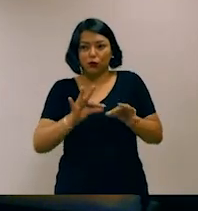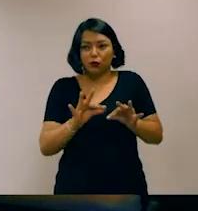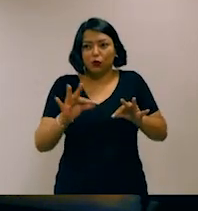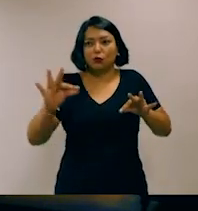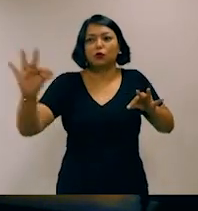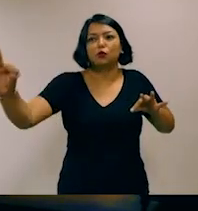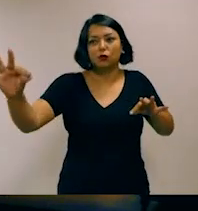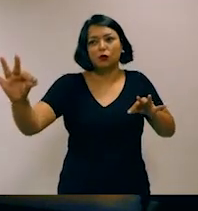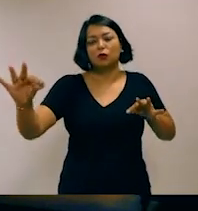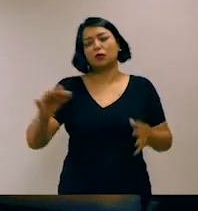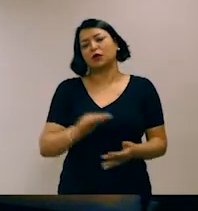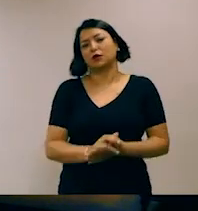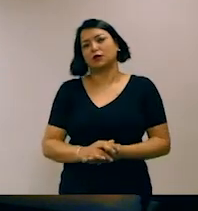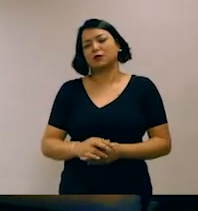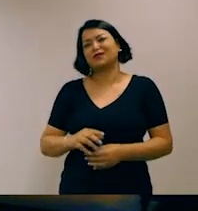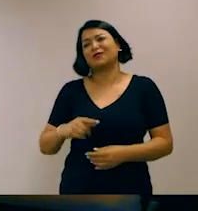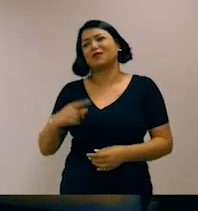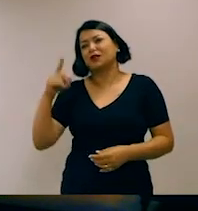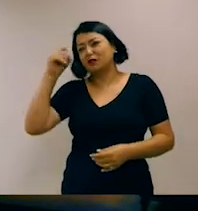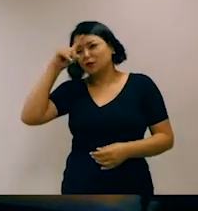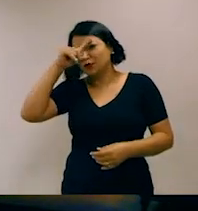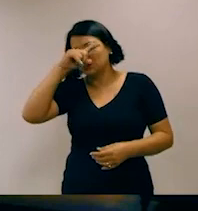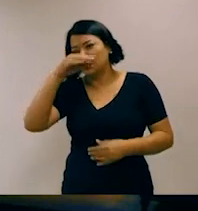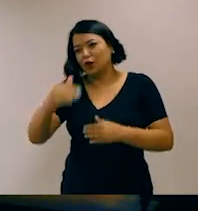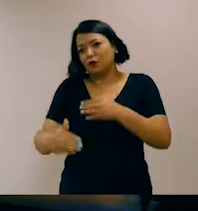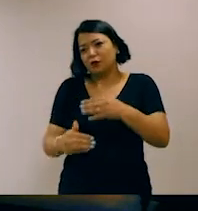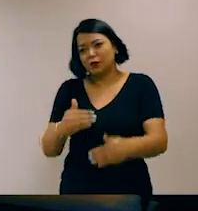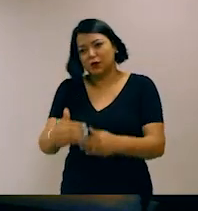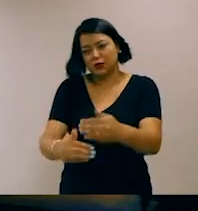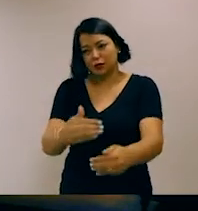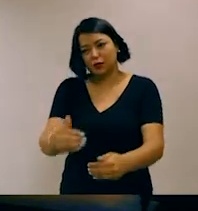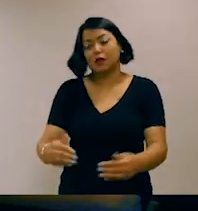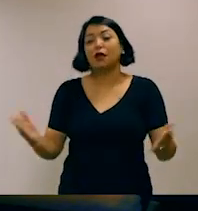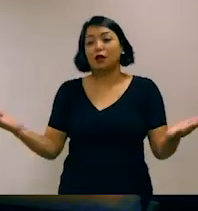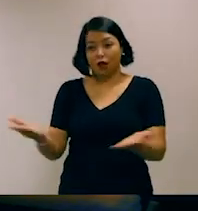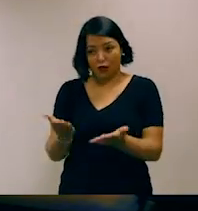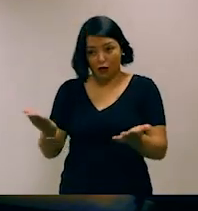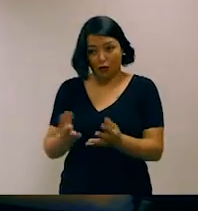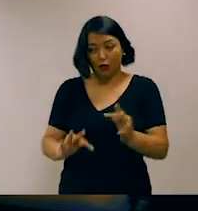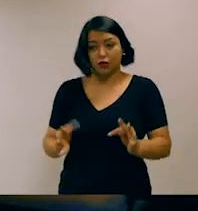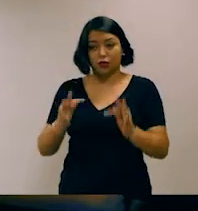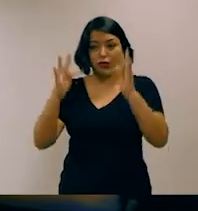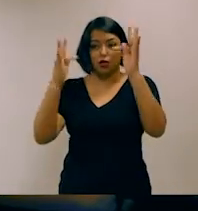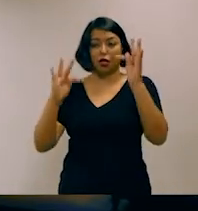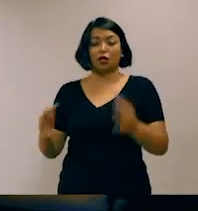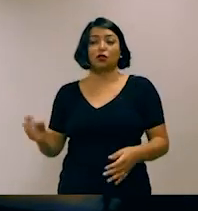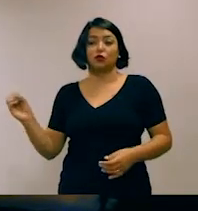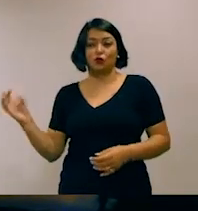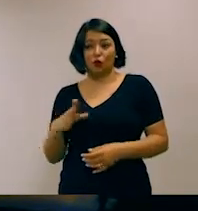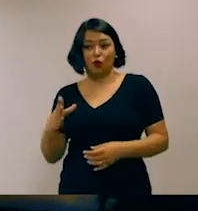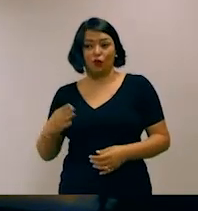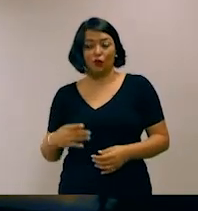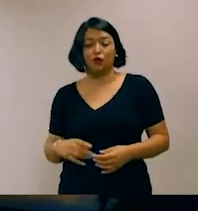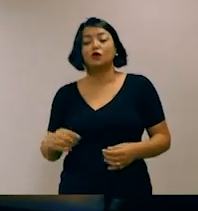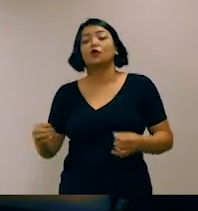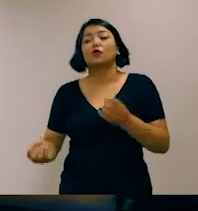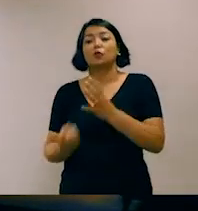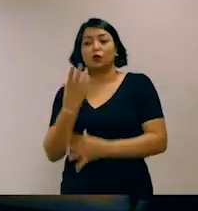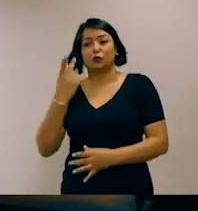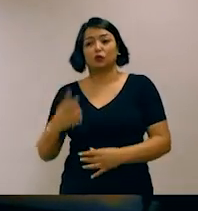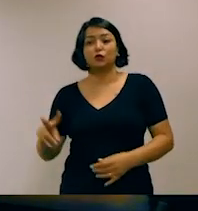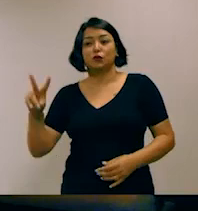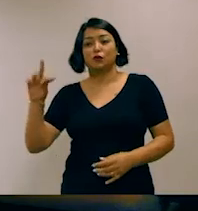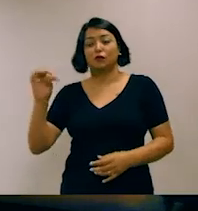sparse matrices with huge dimensions, and this was very difficult for the processing. But the most